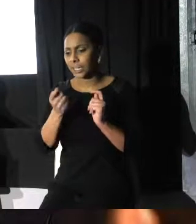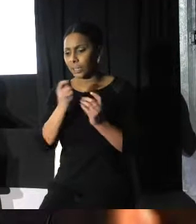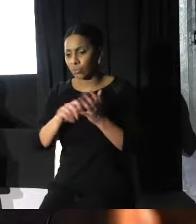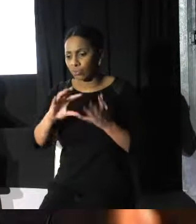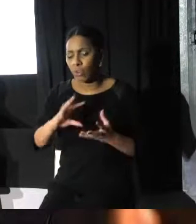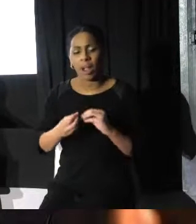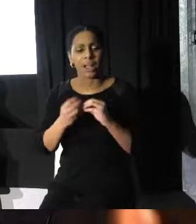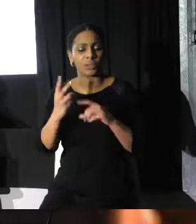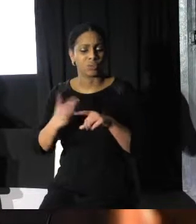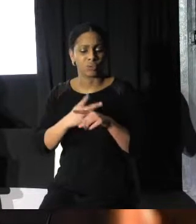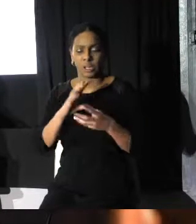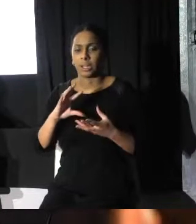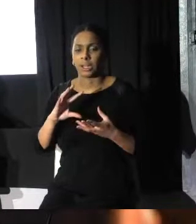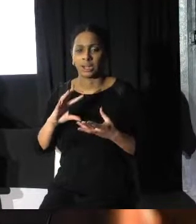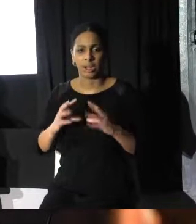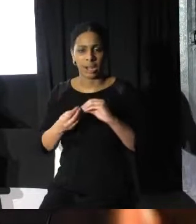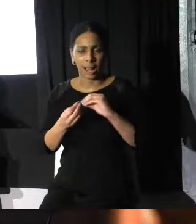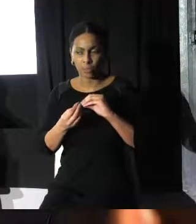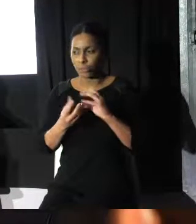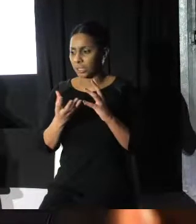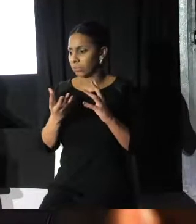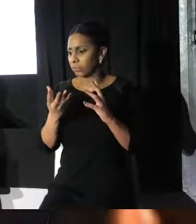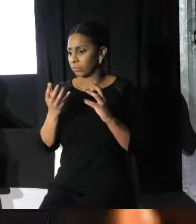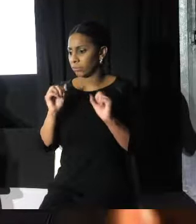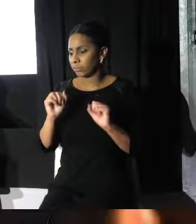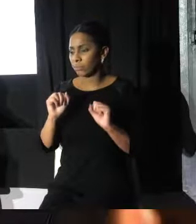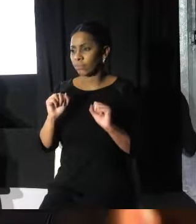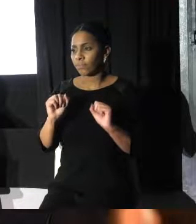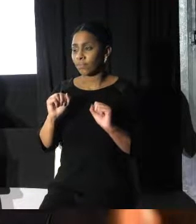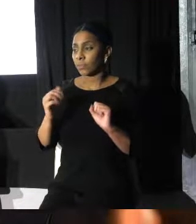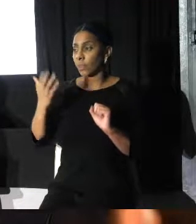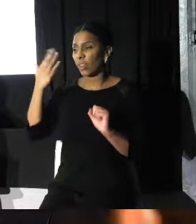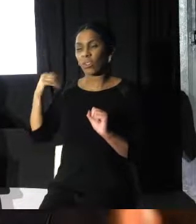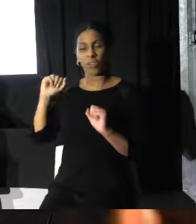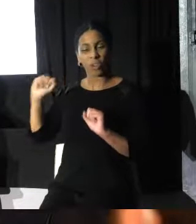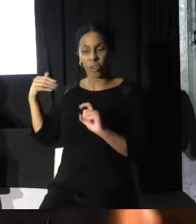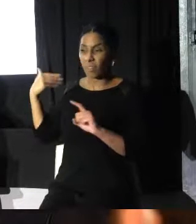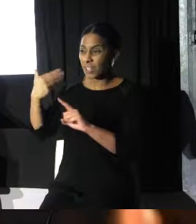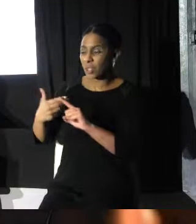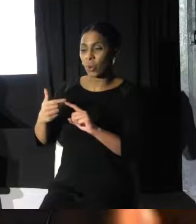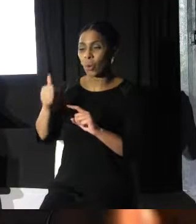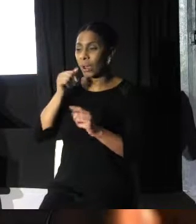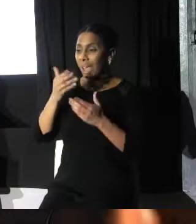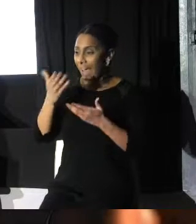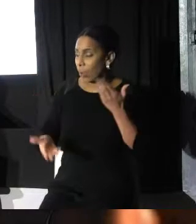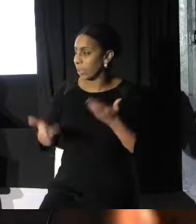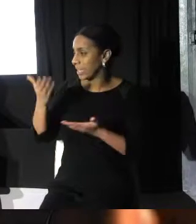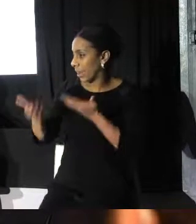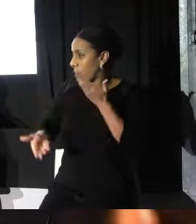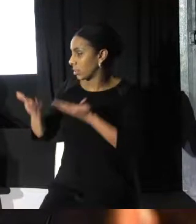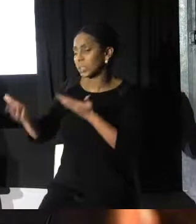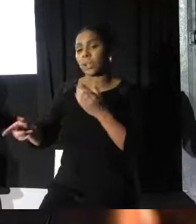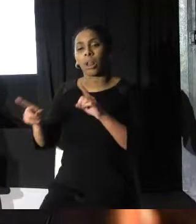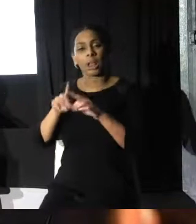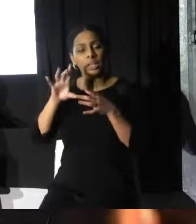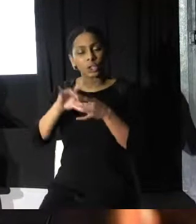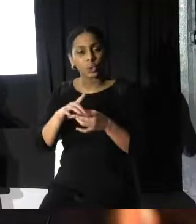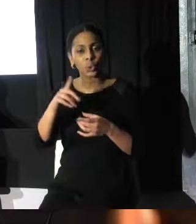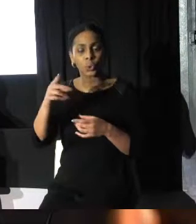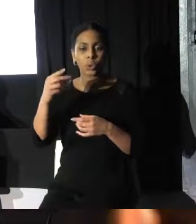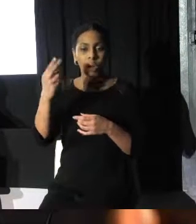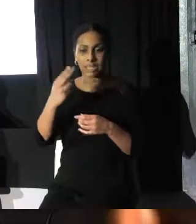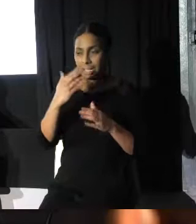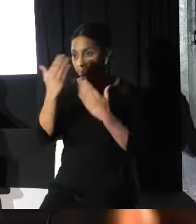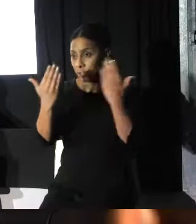the conventional forms of inequality through which artistic exhibitions and knowledge is produced.